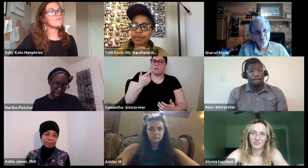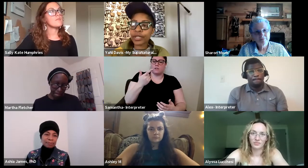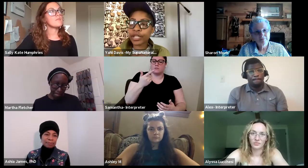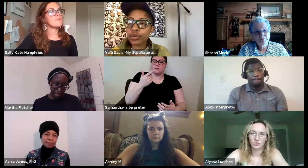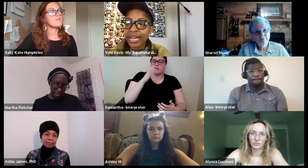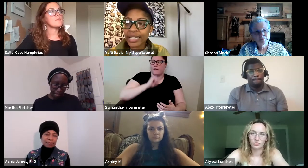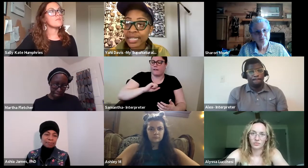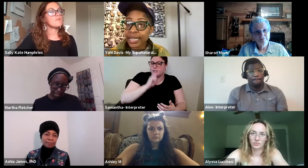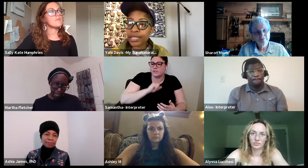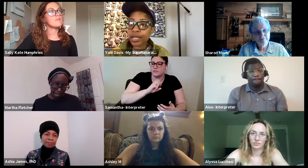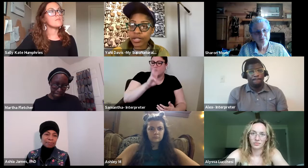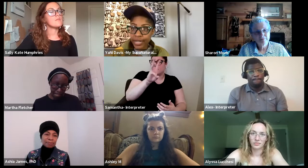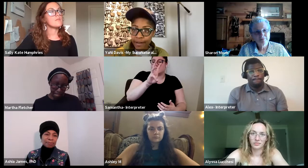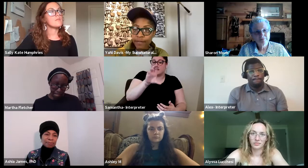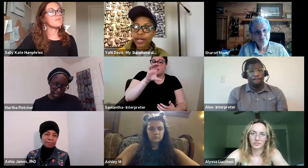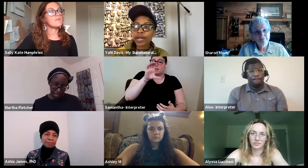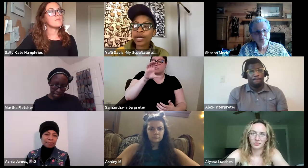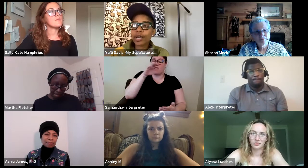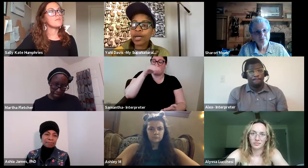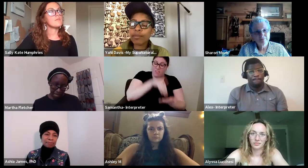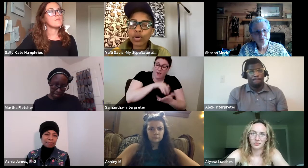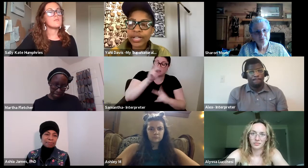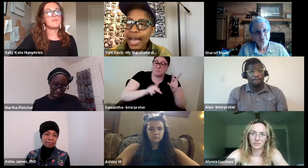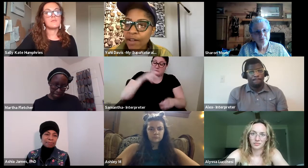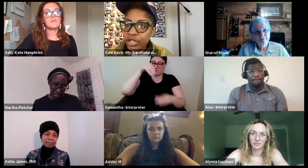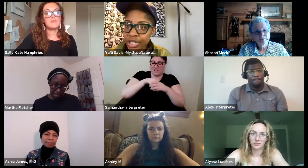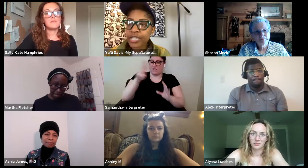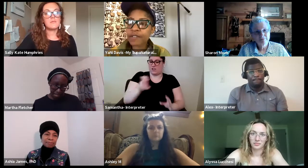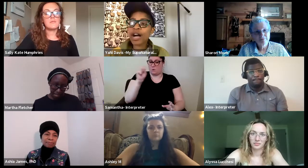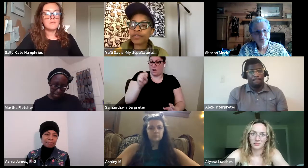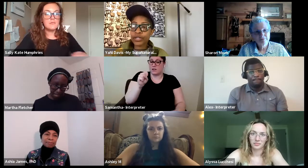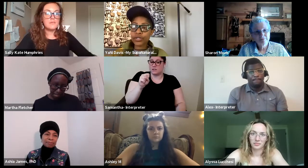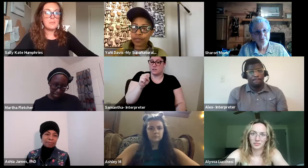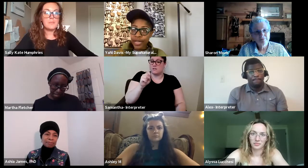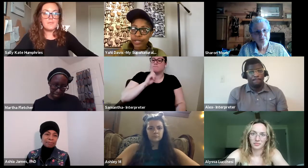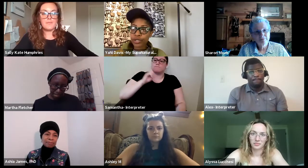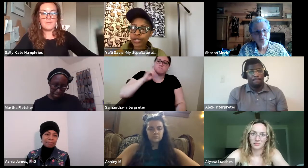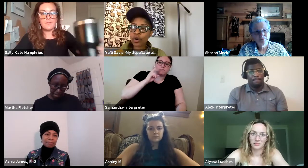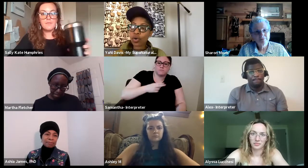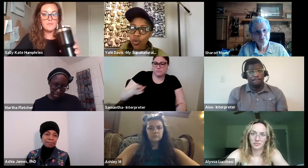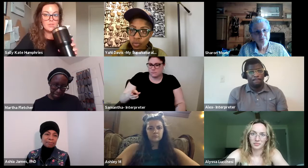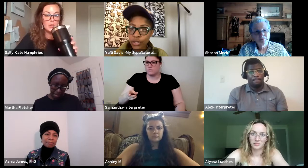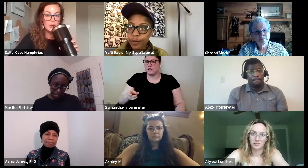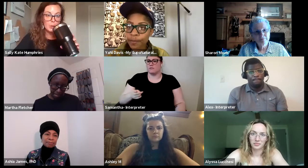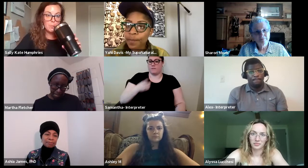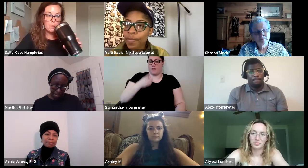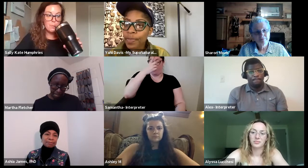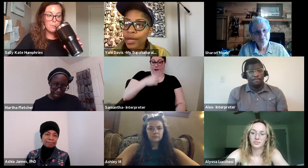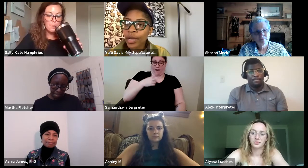600,000 people in the United States are deaf, and more than half are 65 years of age or